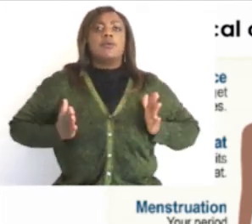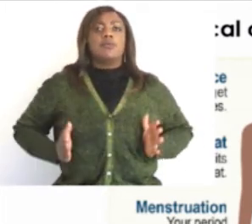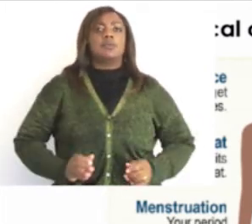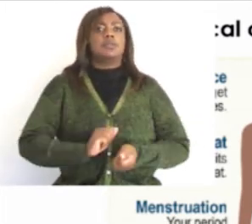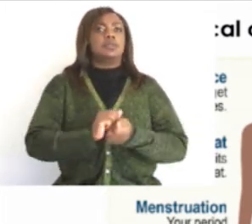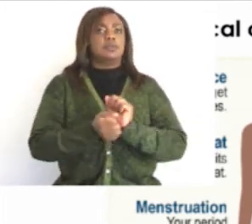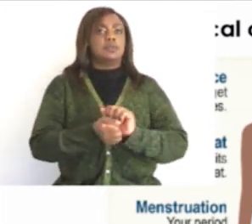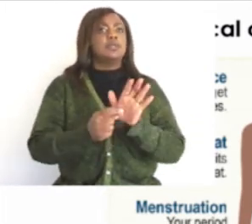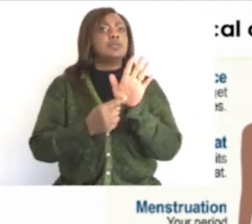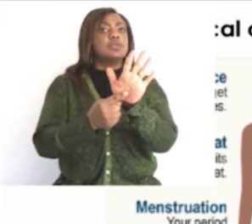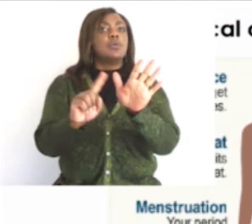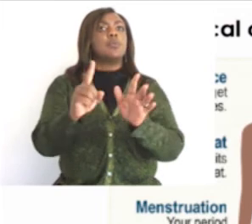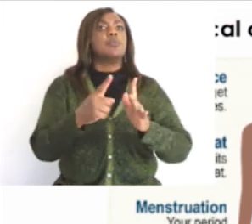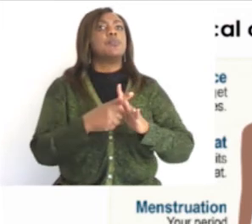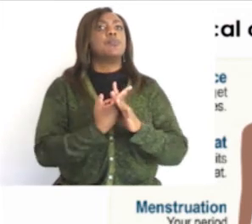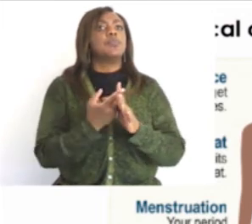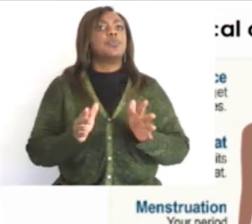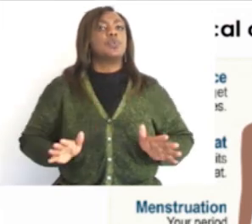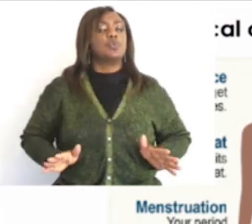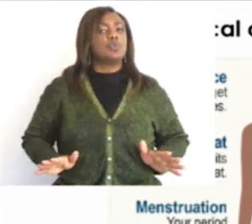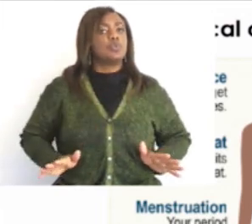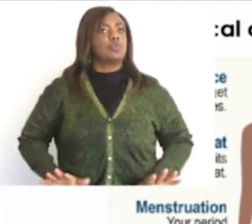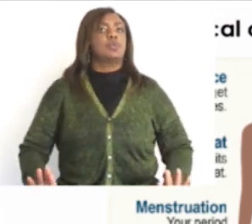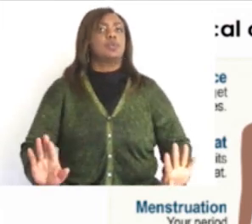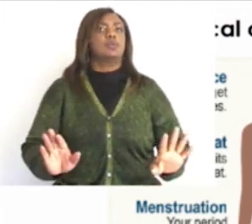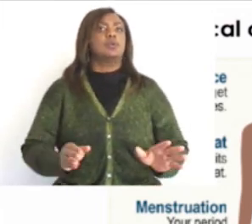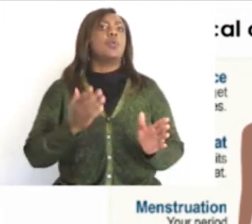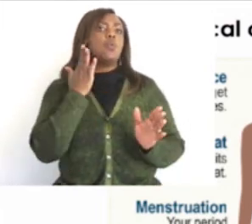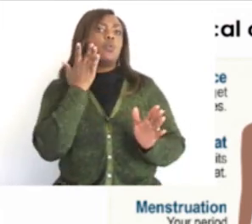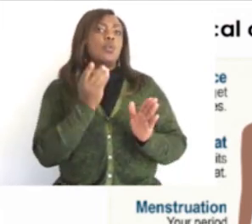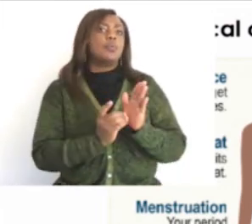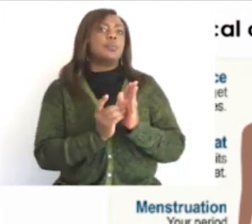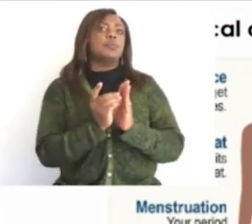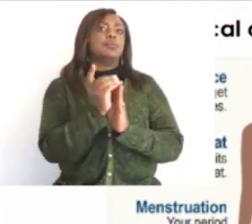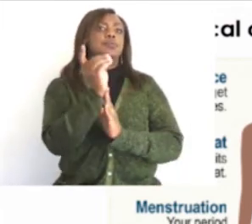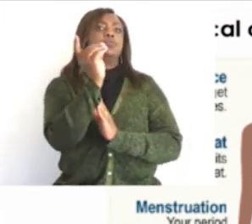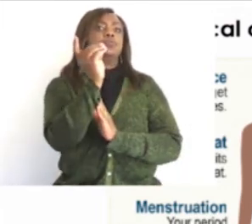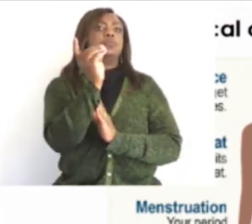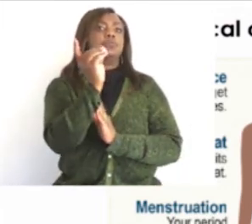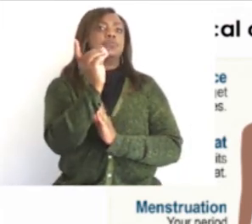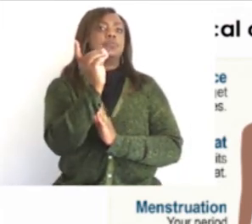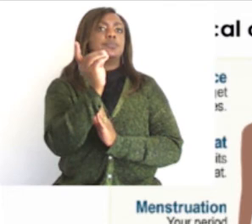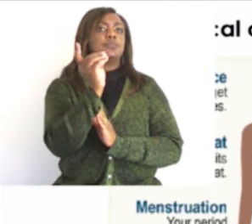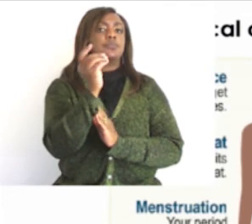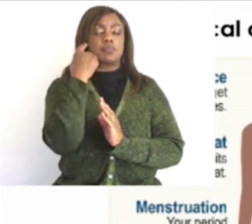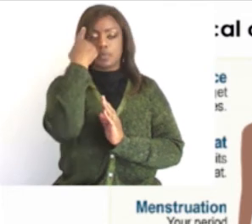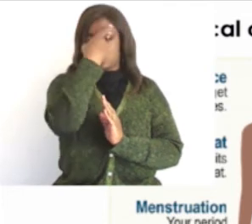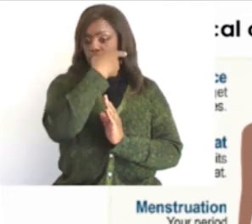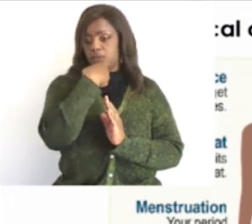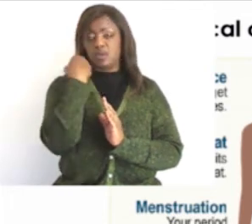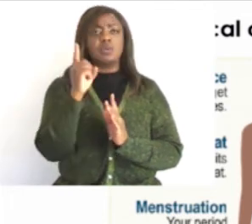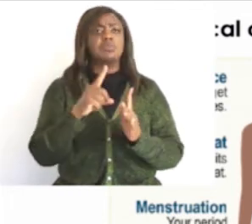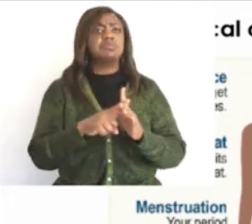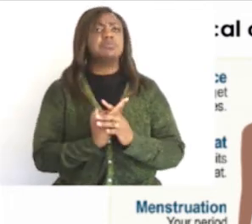picture. What happens to girls during puberty? Chanel, are you with me? Good. Let's look at the face. You